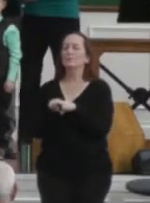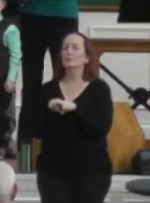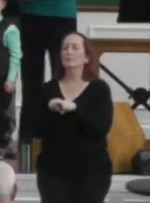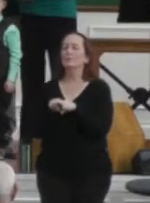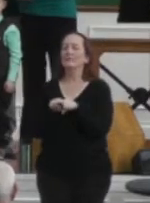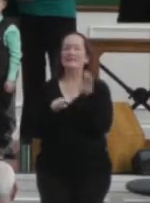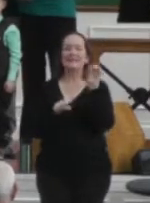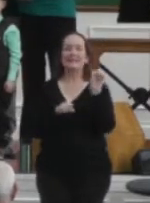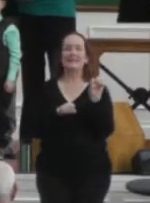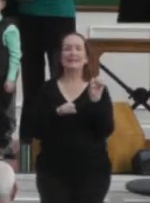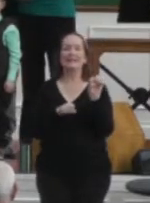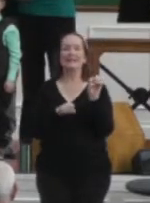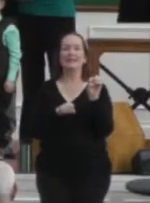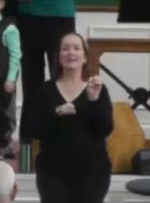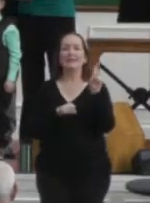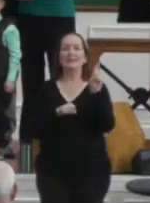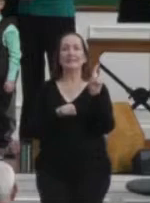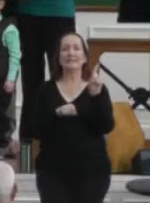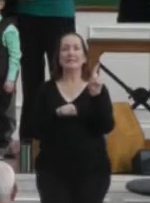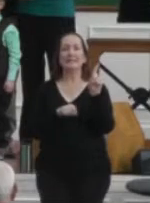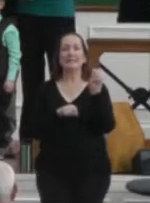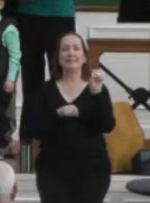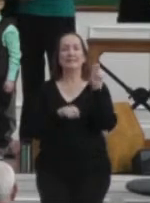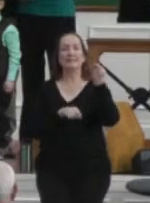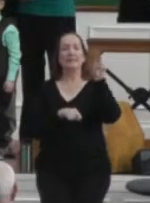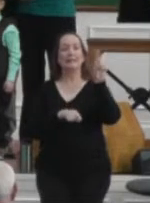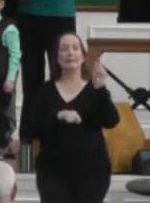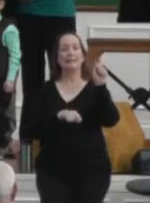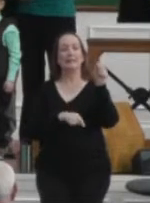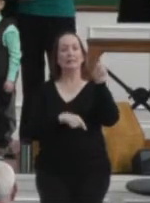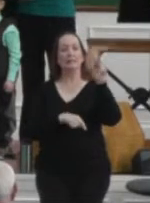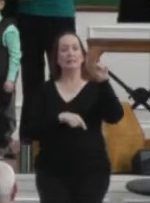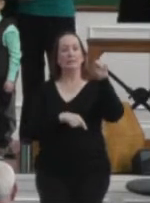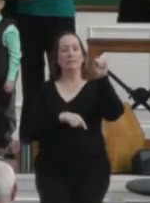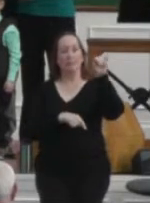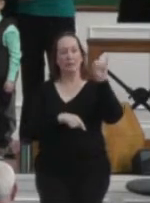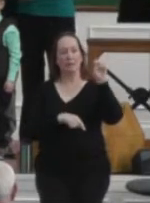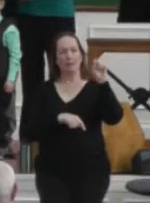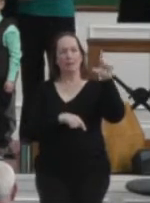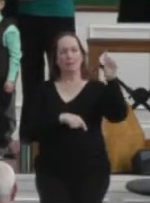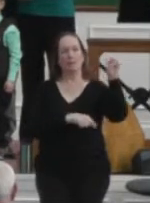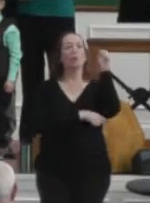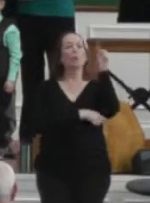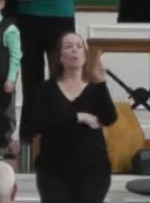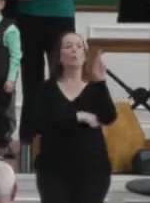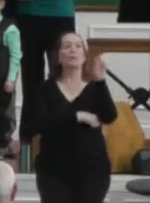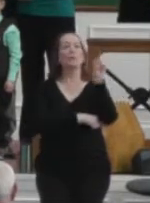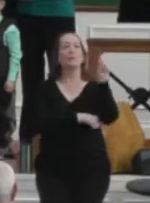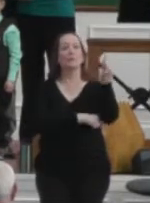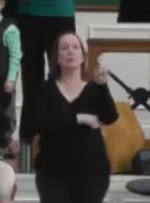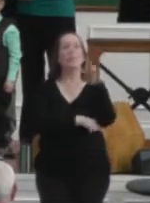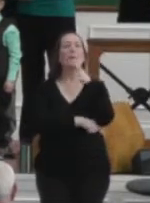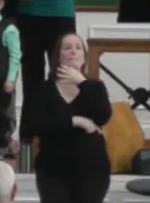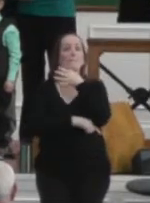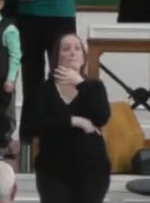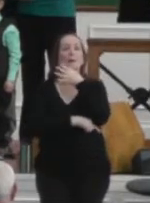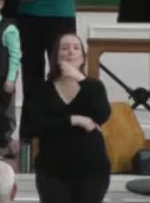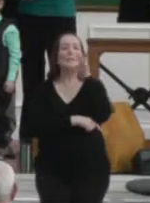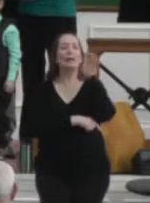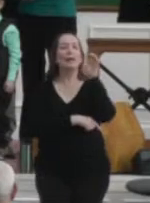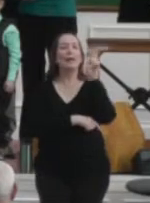have Eden, Danielle, Reed. And mom and dad, Erica and